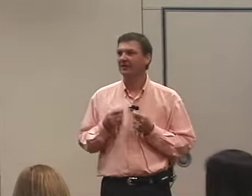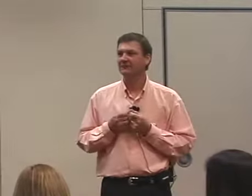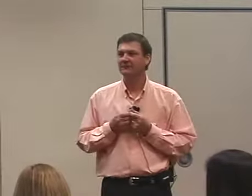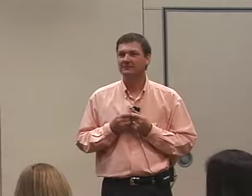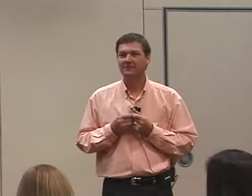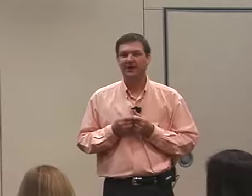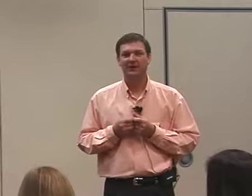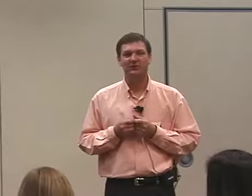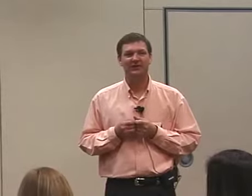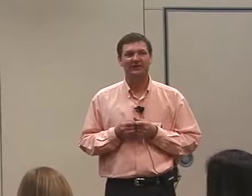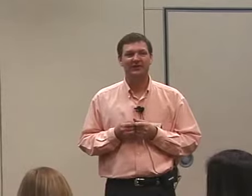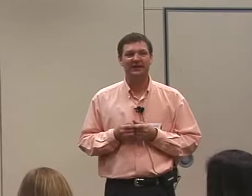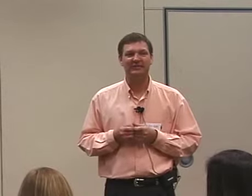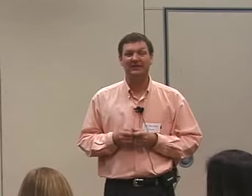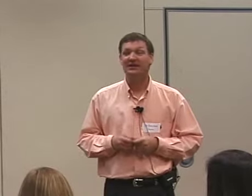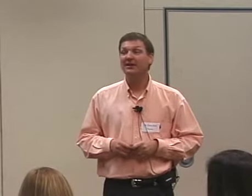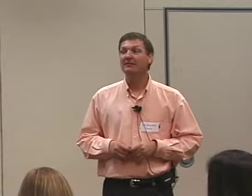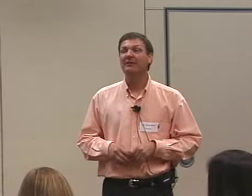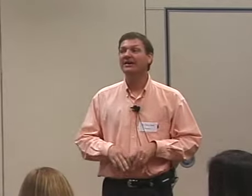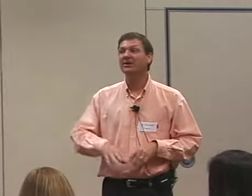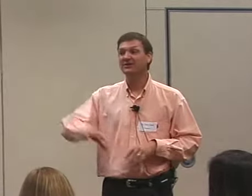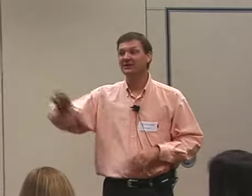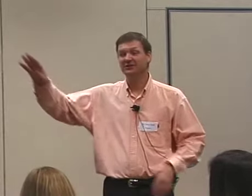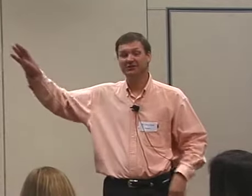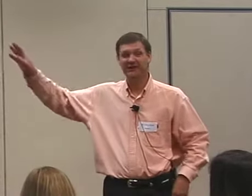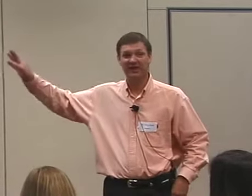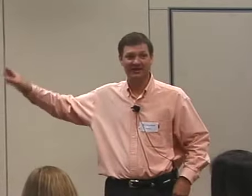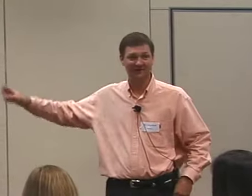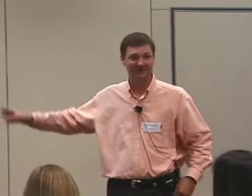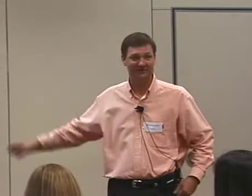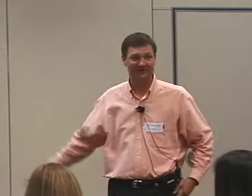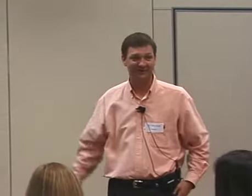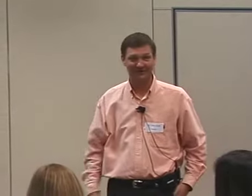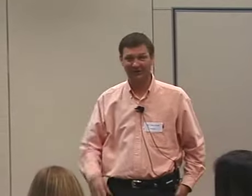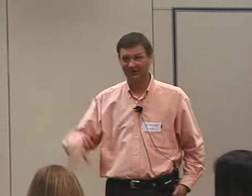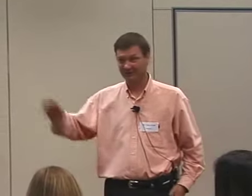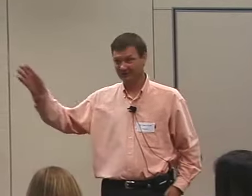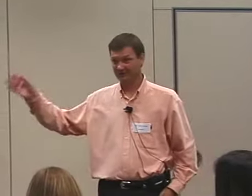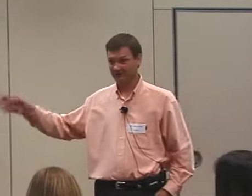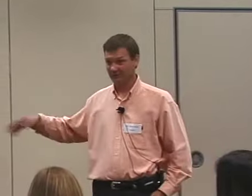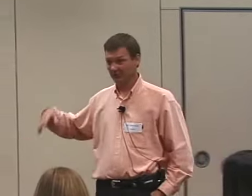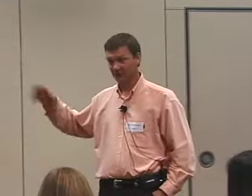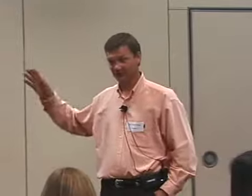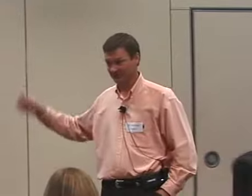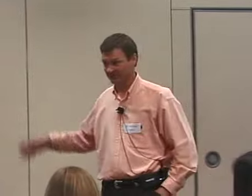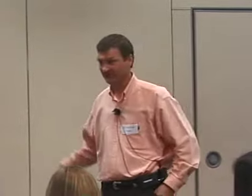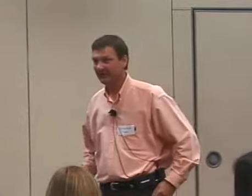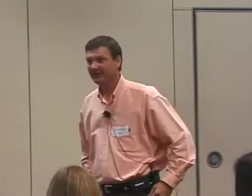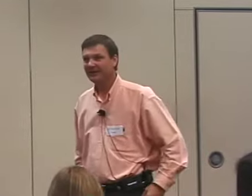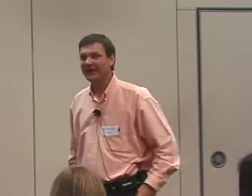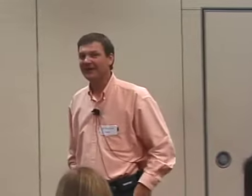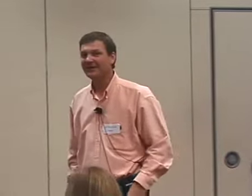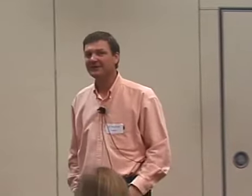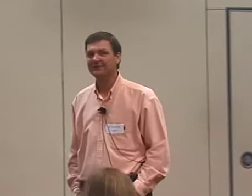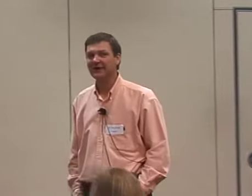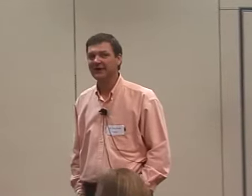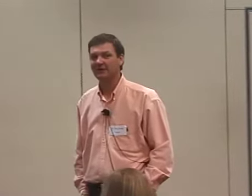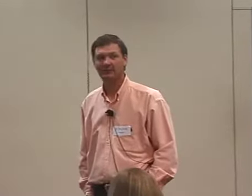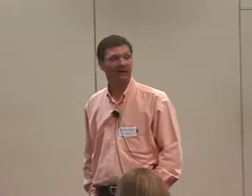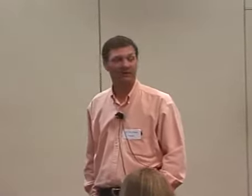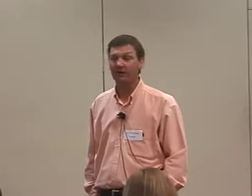at me. And you say to the kids, pay no attention to that man, he's just here for no reason. And then